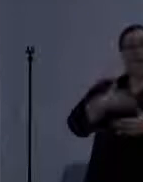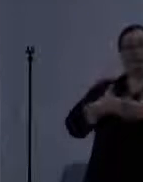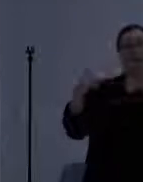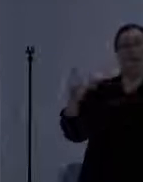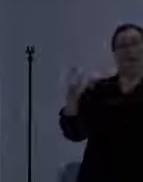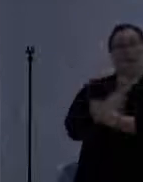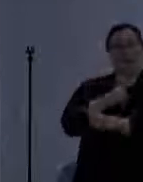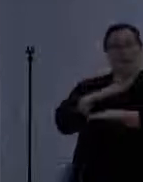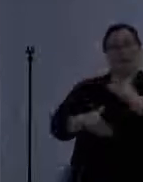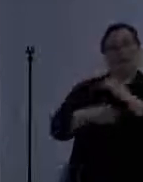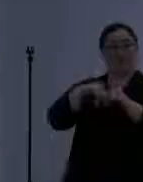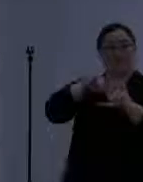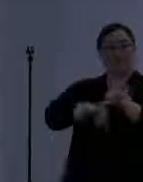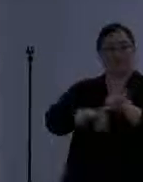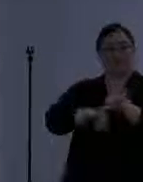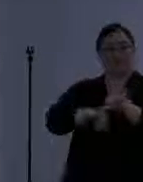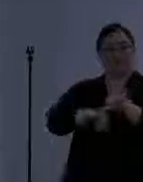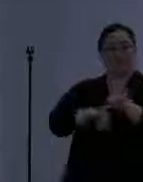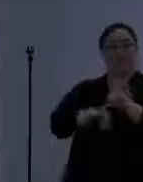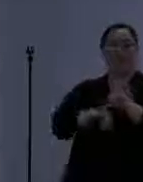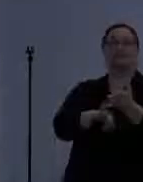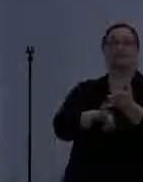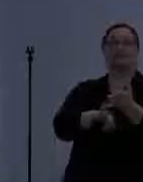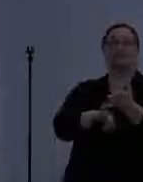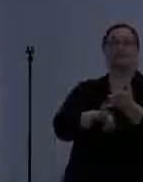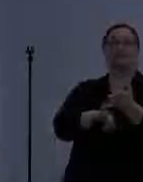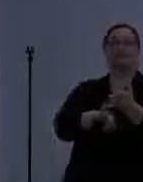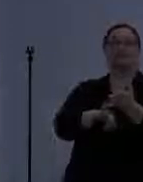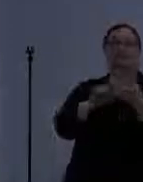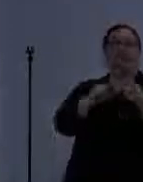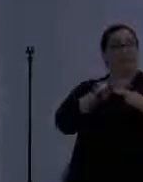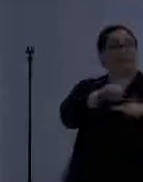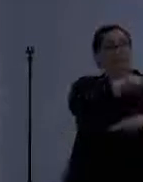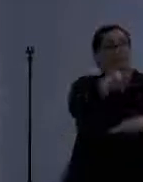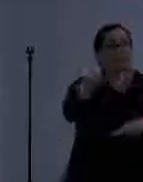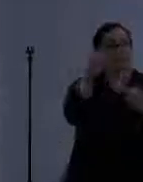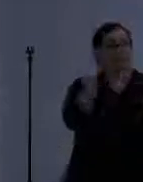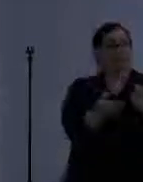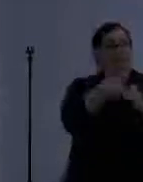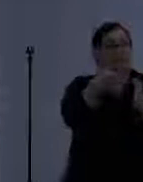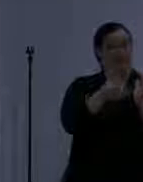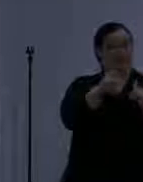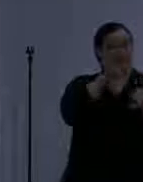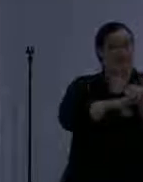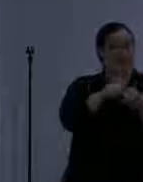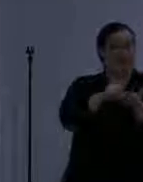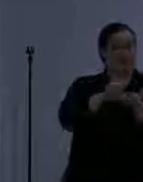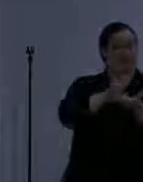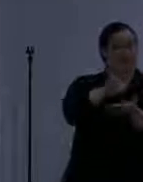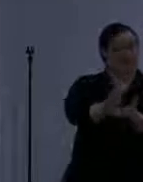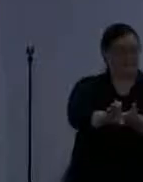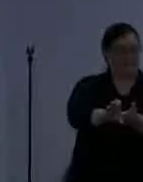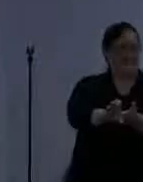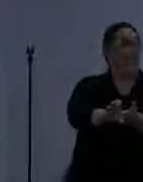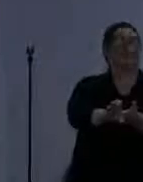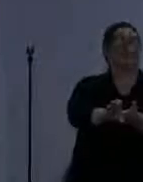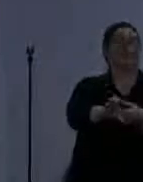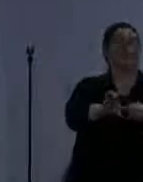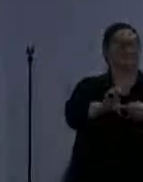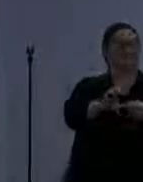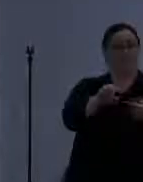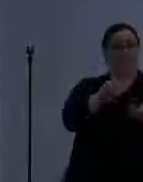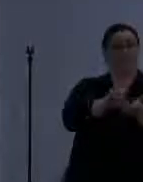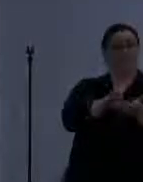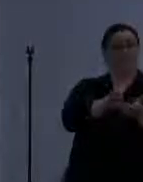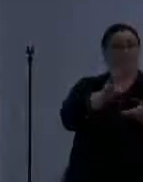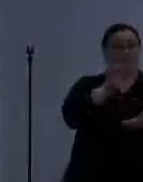NDIS works is that the NDIS, if you've got an NDIS package, that money is either going in